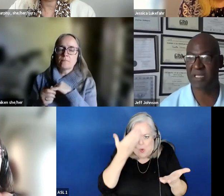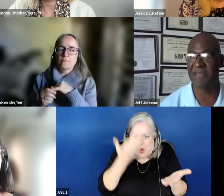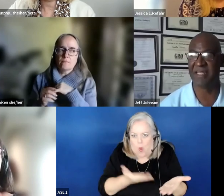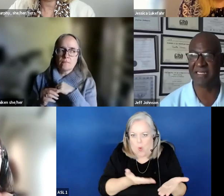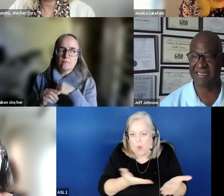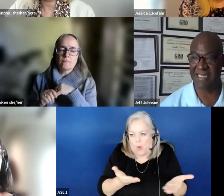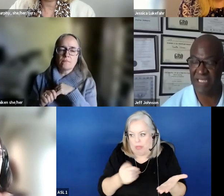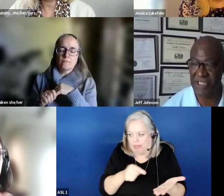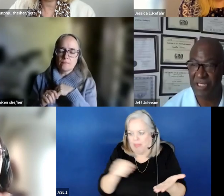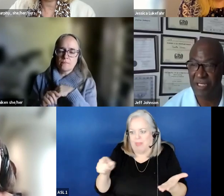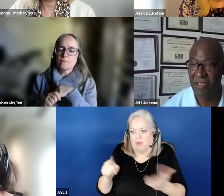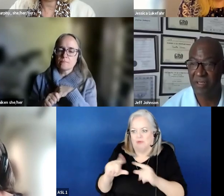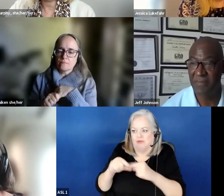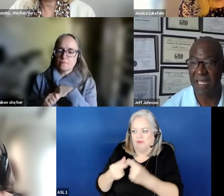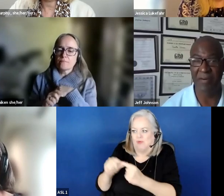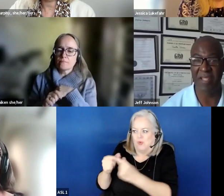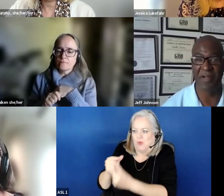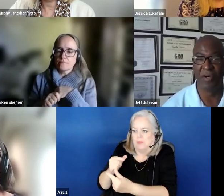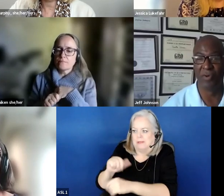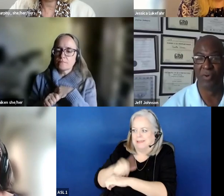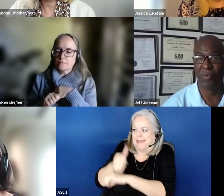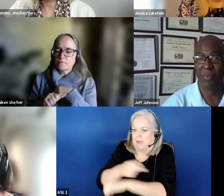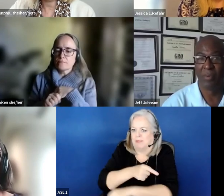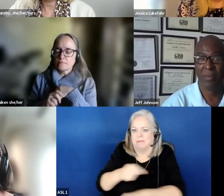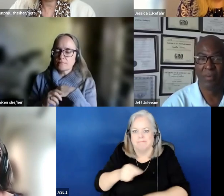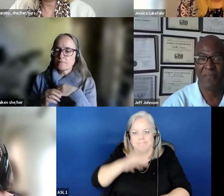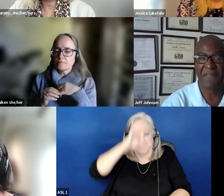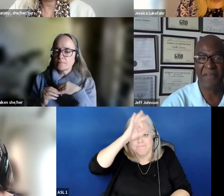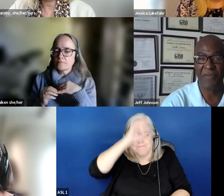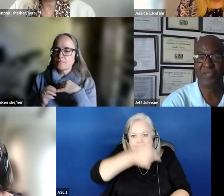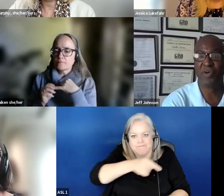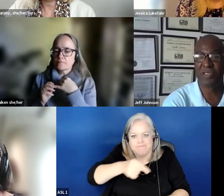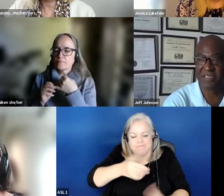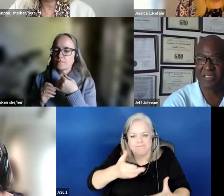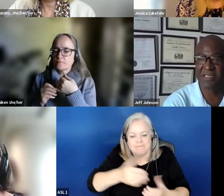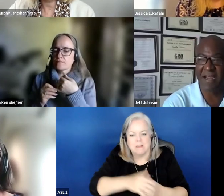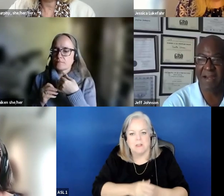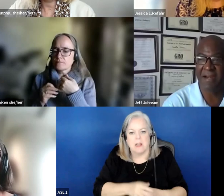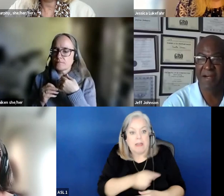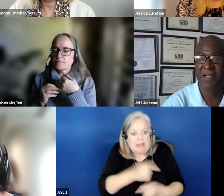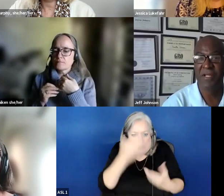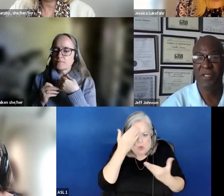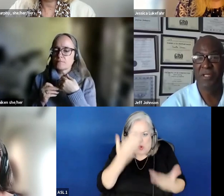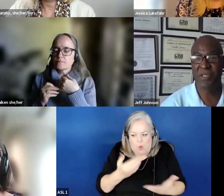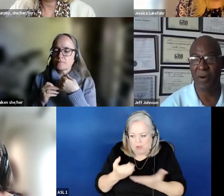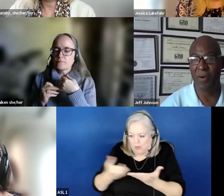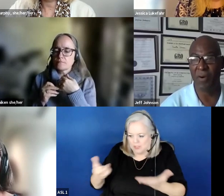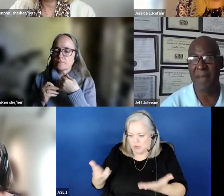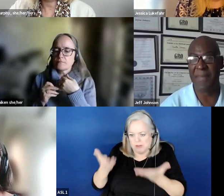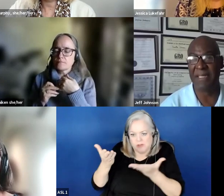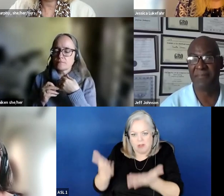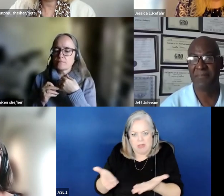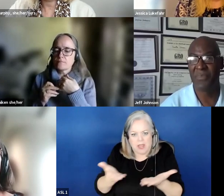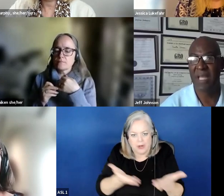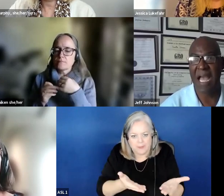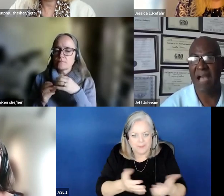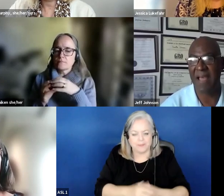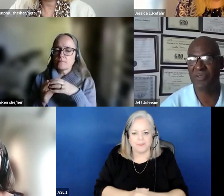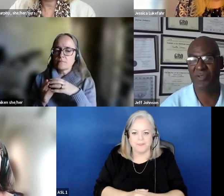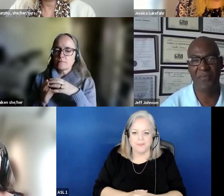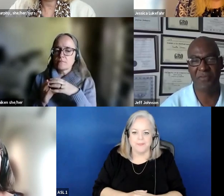groups even exist they don't even know that the resources is there so I mean